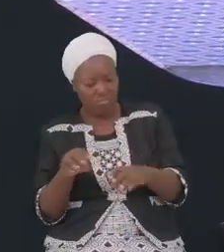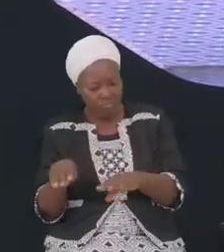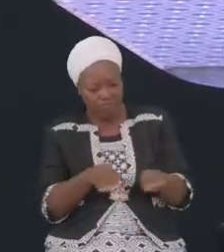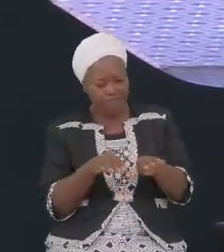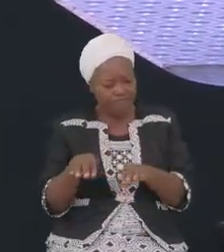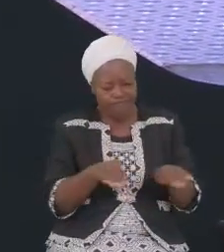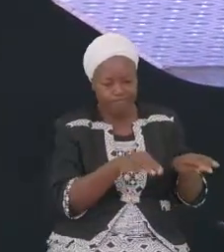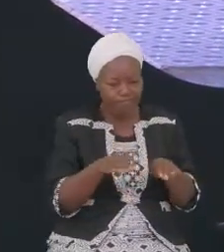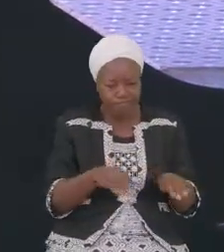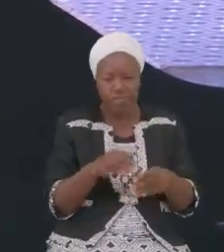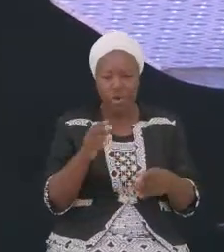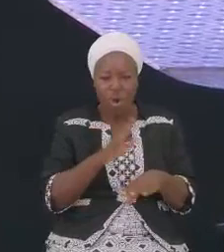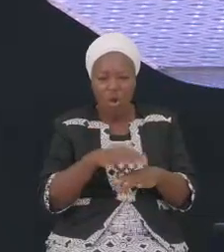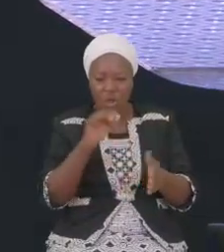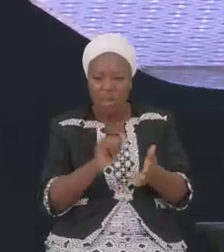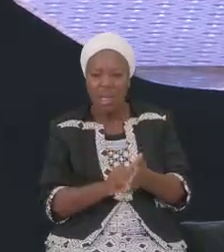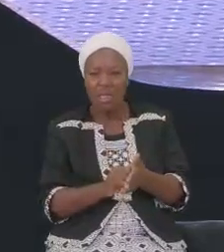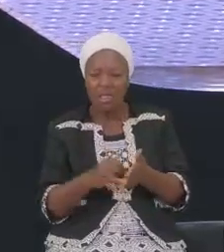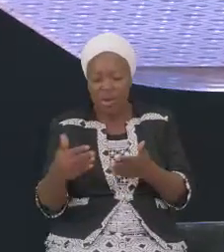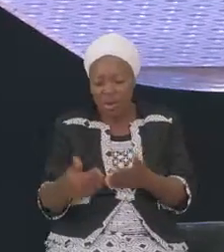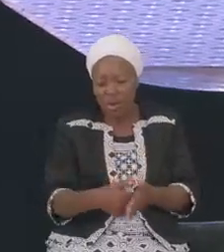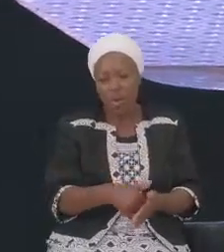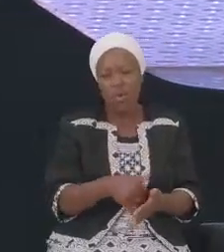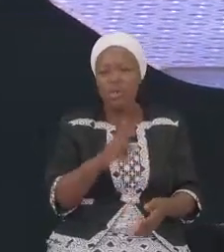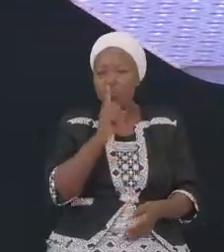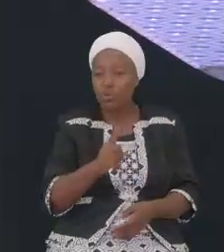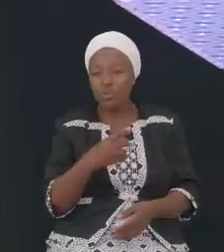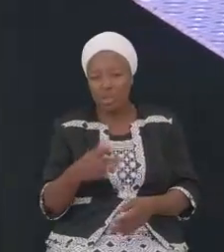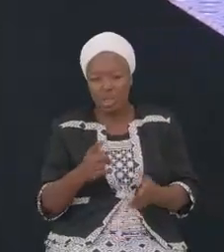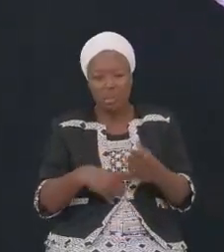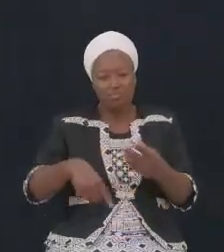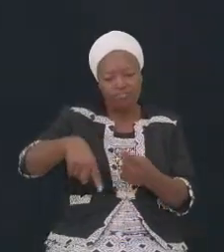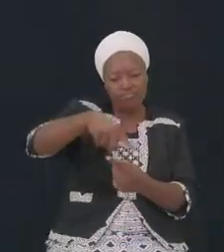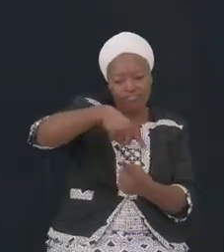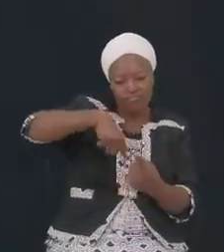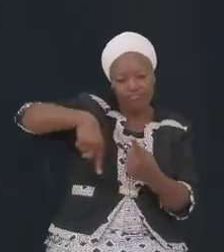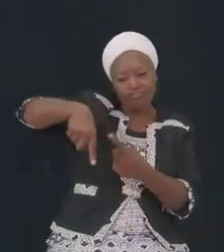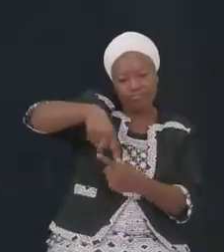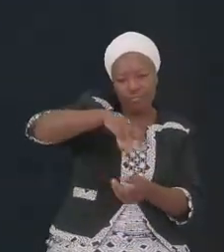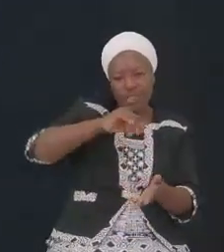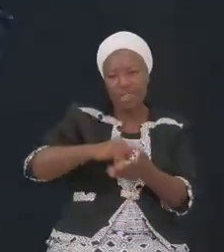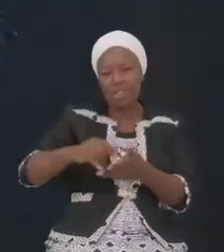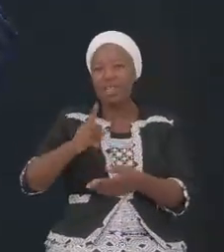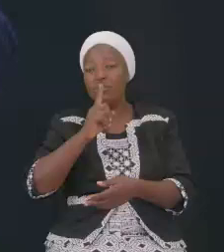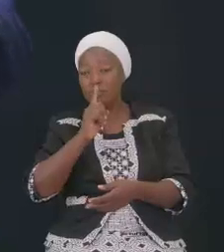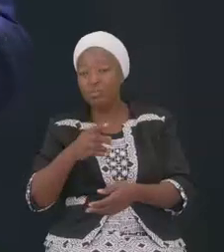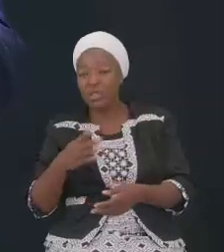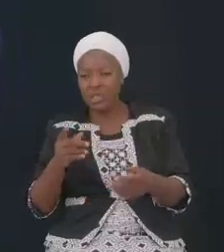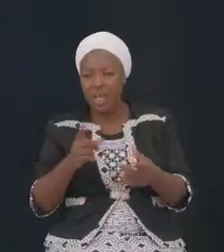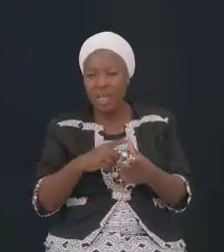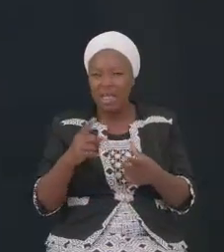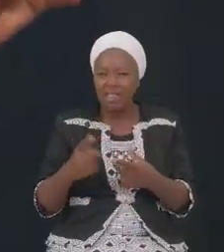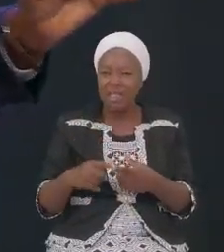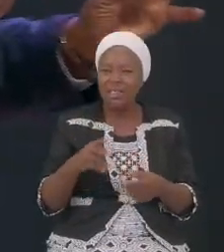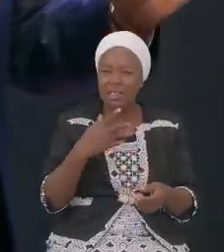the perimeter of the real thing, and you are hovering over the real thing, you are superficial. The Lord